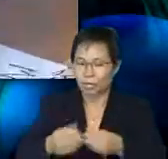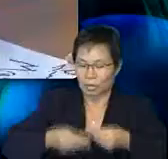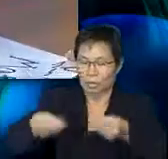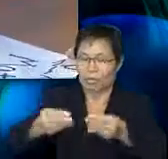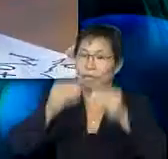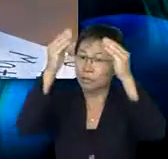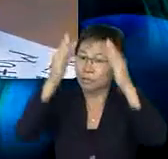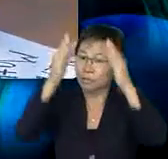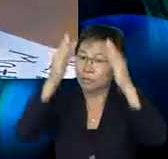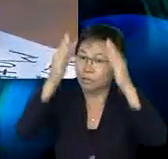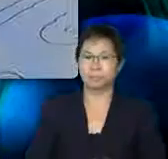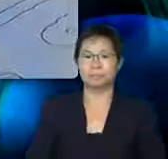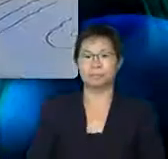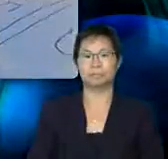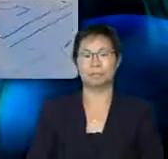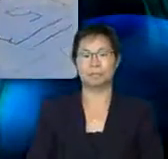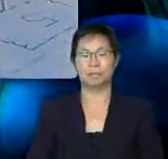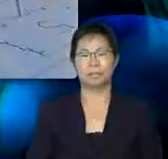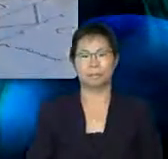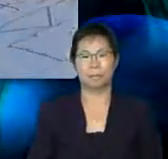their teachers.